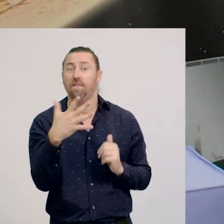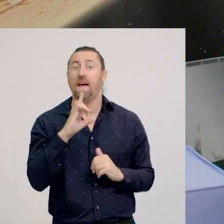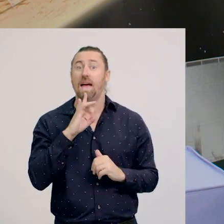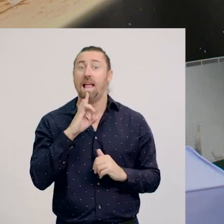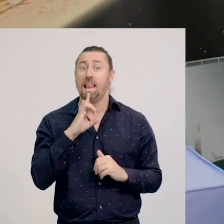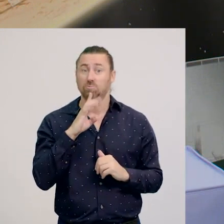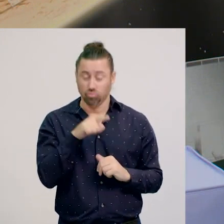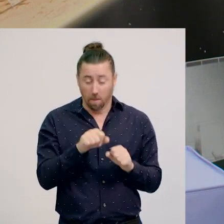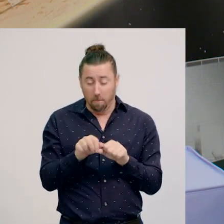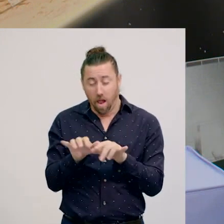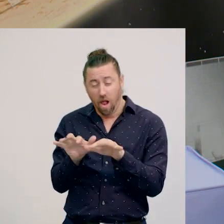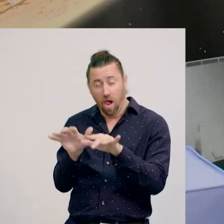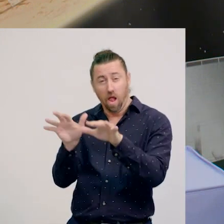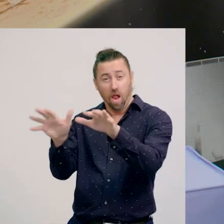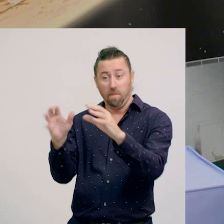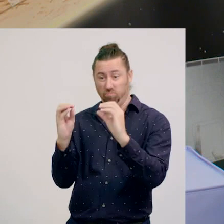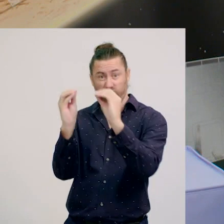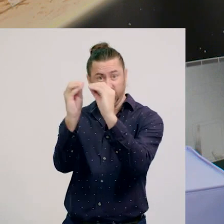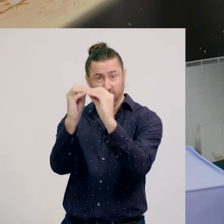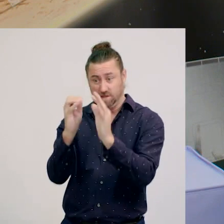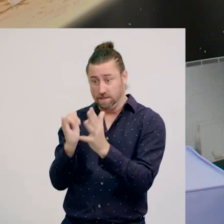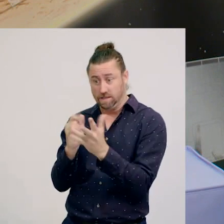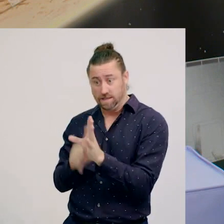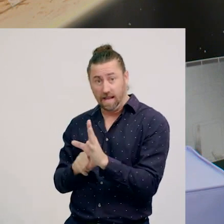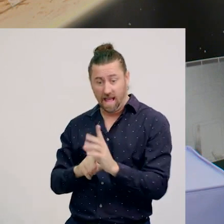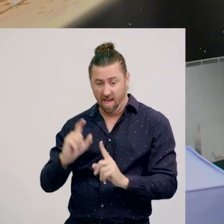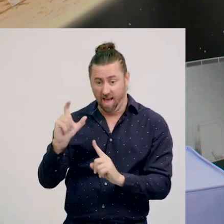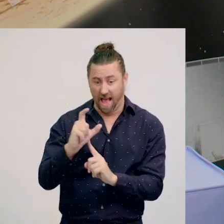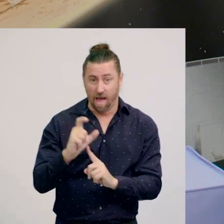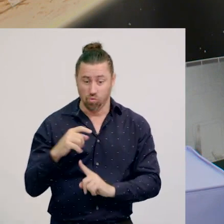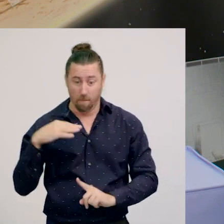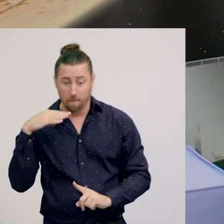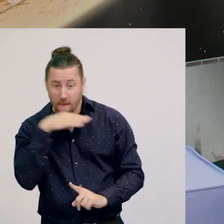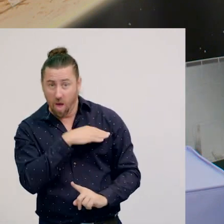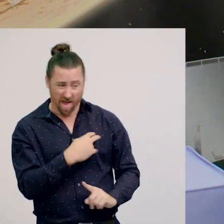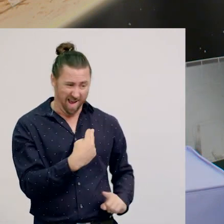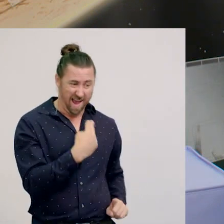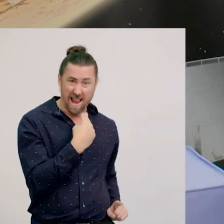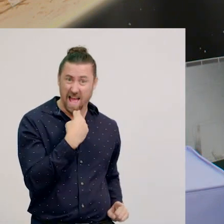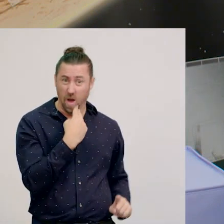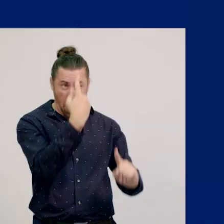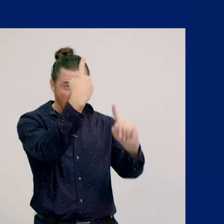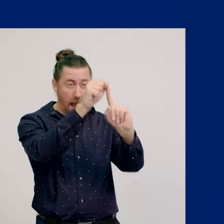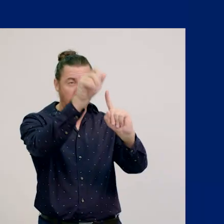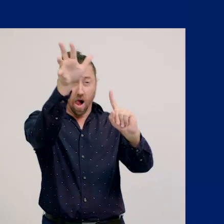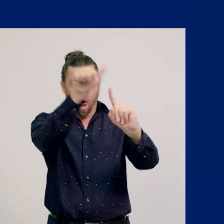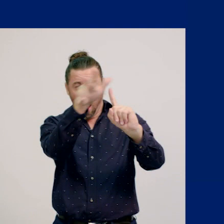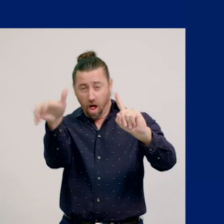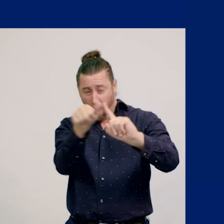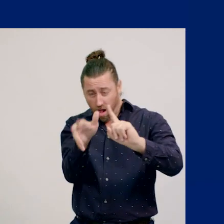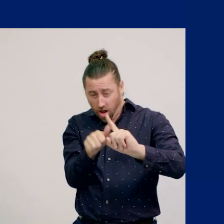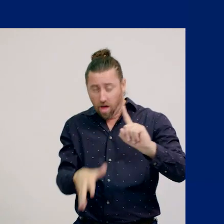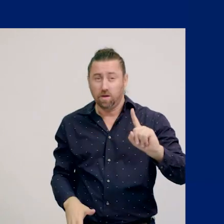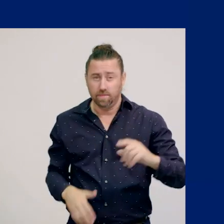of the major capital cities including Brisbane, Sydney, Canberra, Melbourne and Adelaide. Hydroelectric